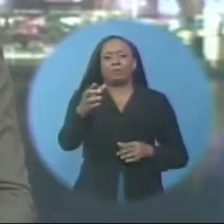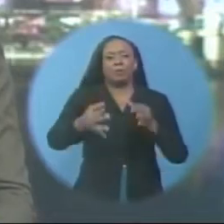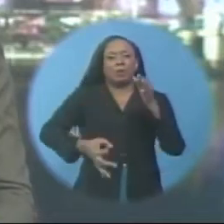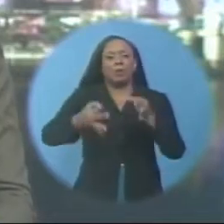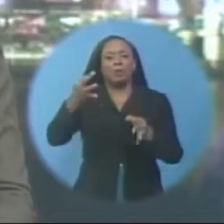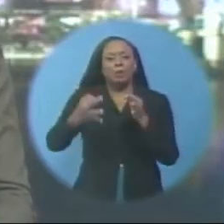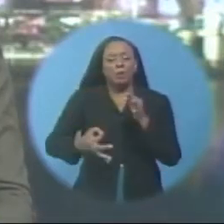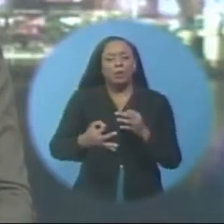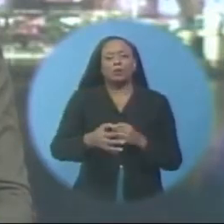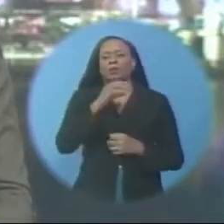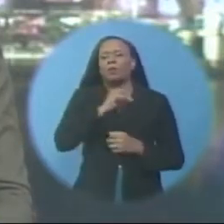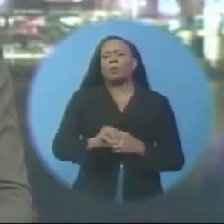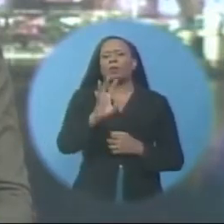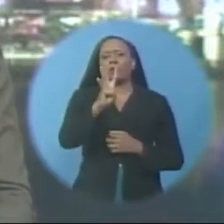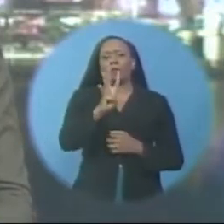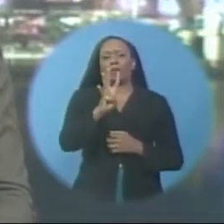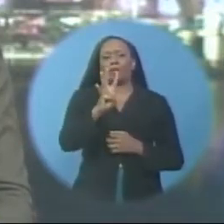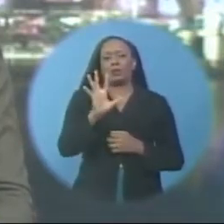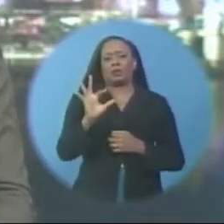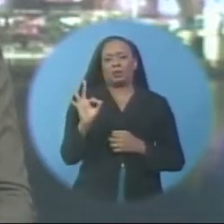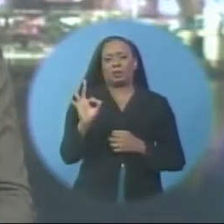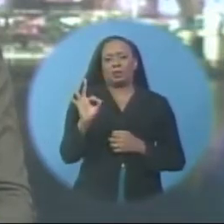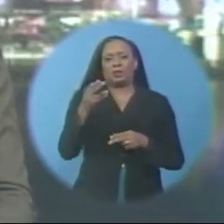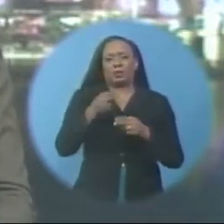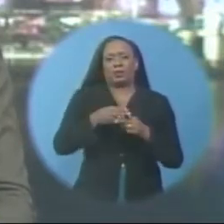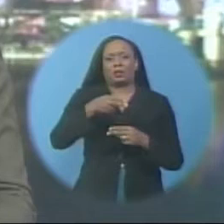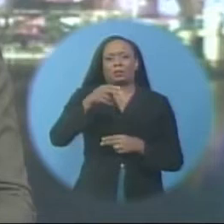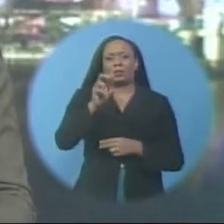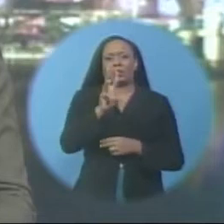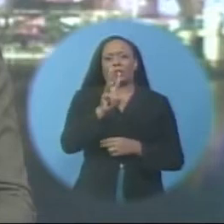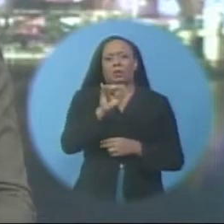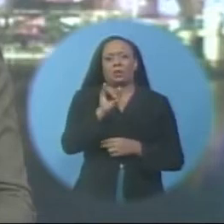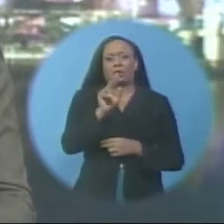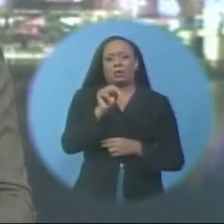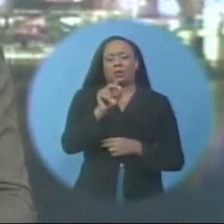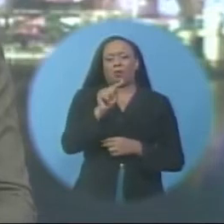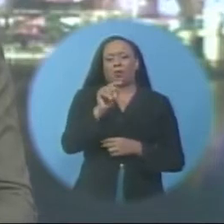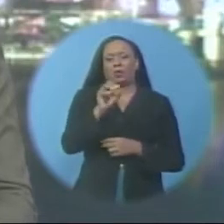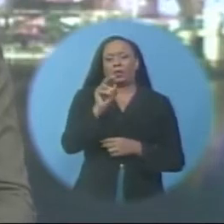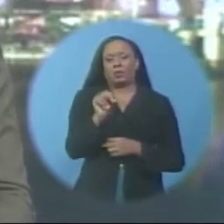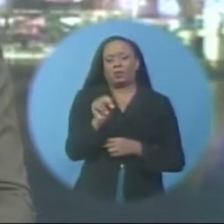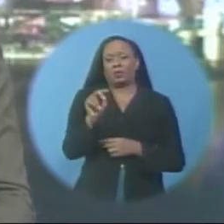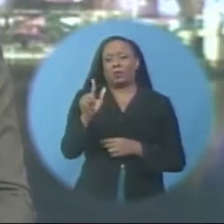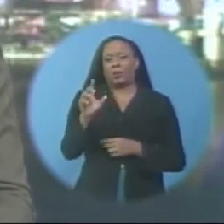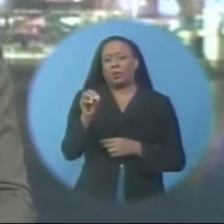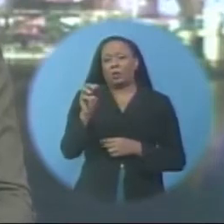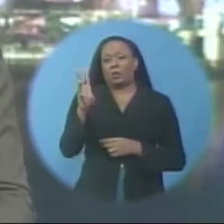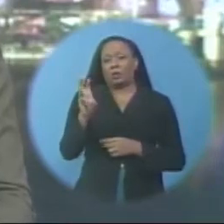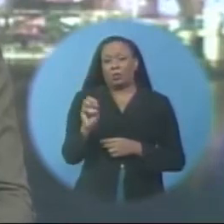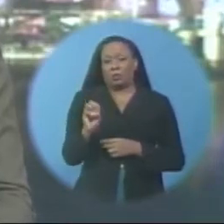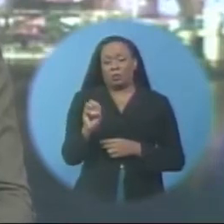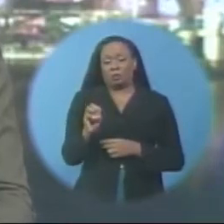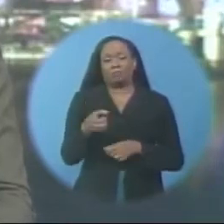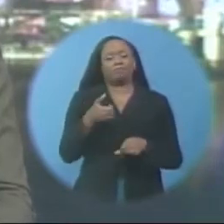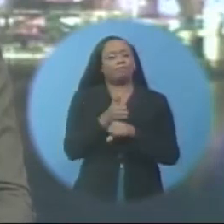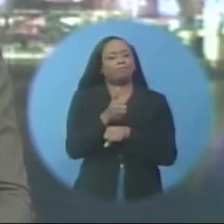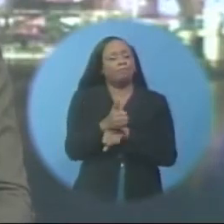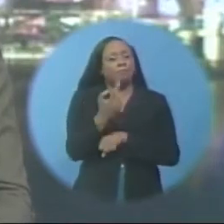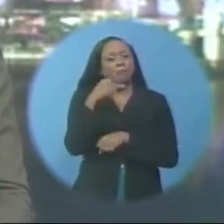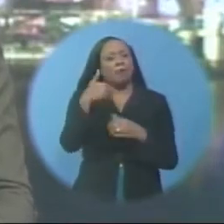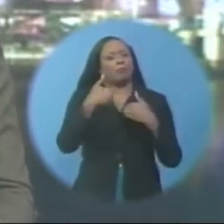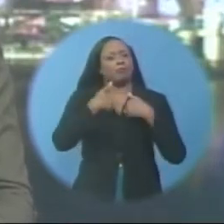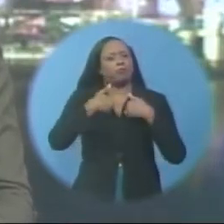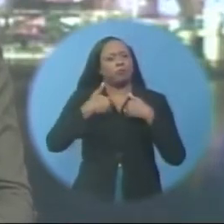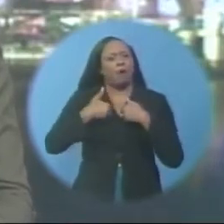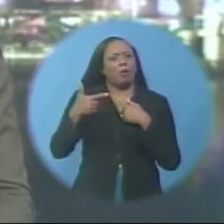Weeks. 49-year-old Winton Pedro Lowe of Allen View, Welchman Hall, St. Thomas, was charged with unlawful possession of a